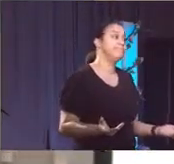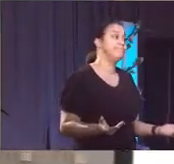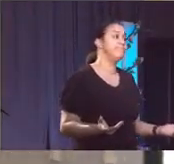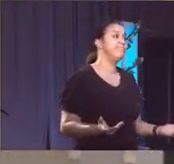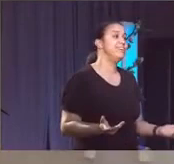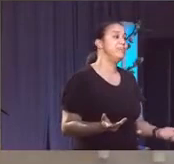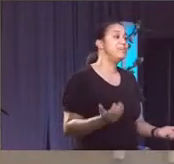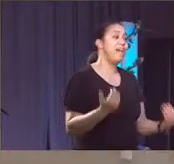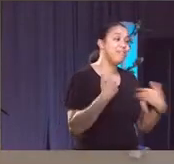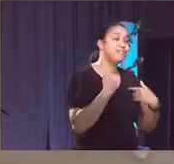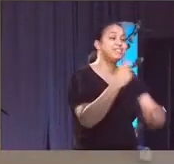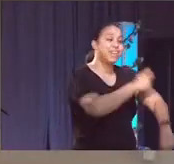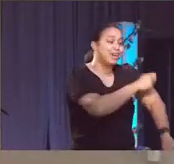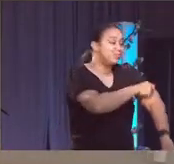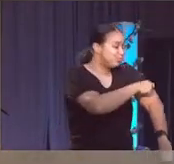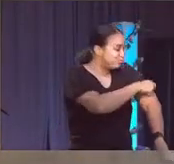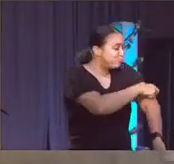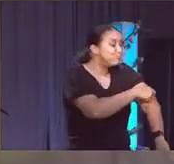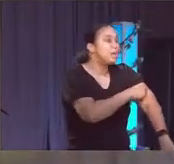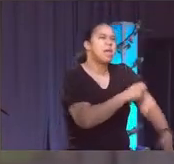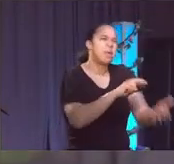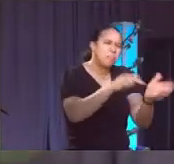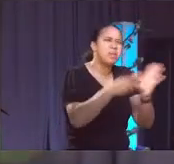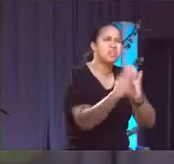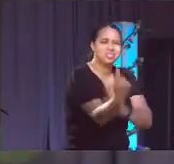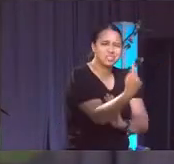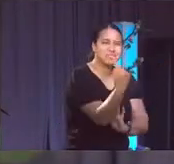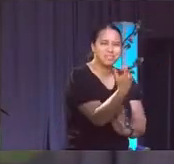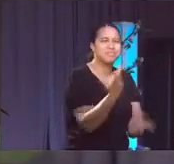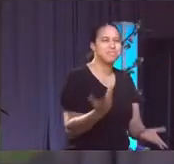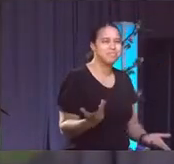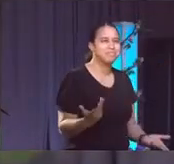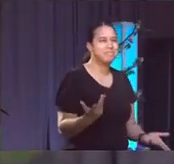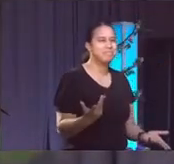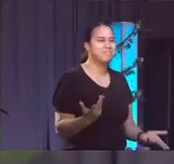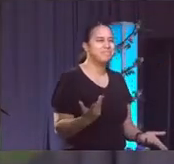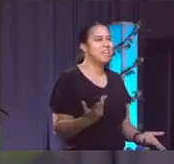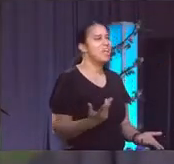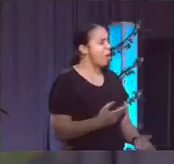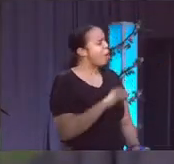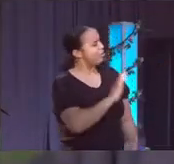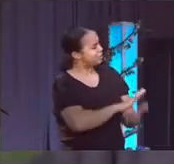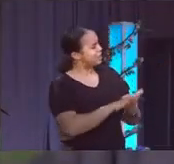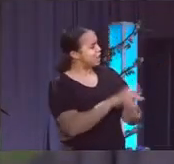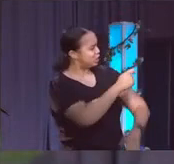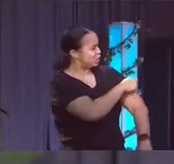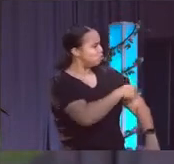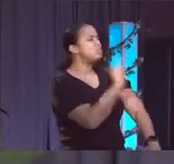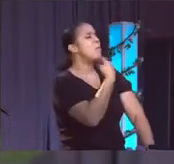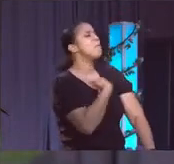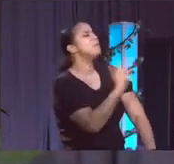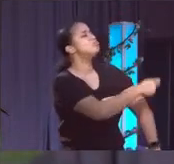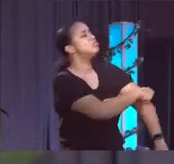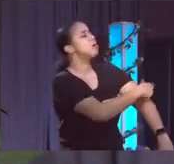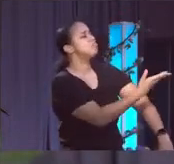when they get a tattoo, it means something to them. Hey, bro, that's a nice tattoo. Tell me about your